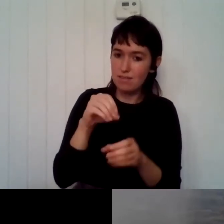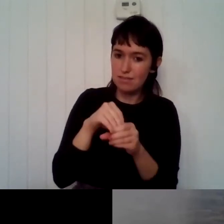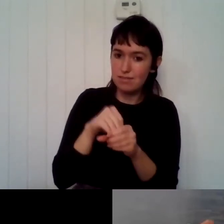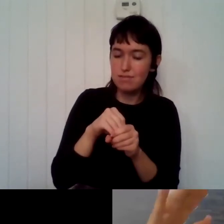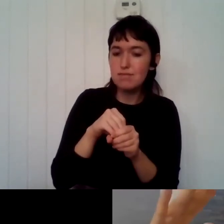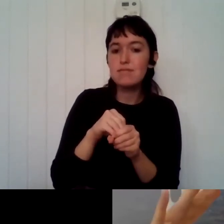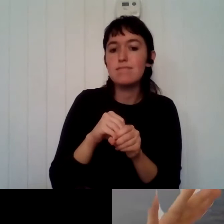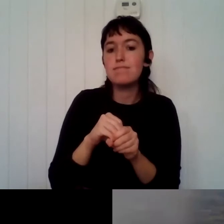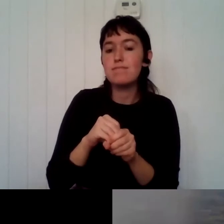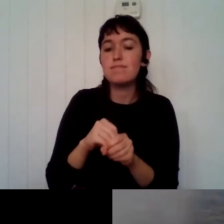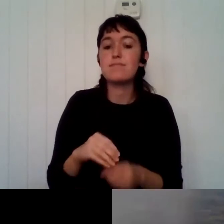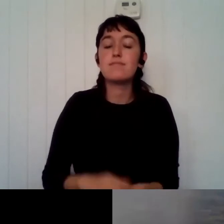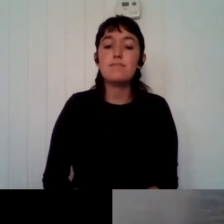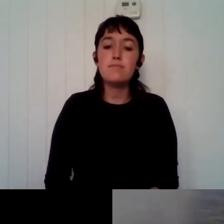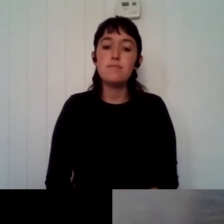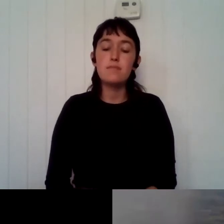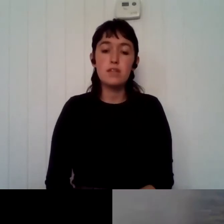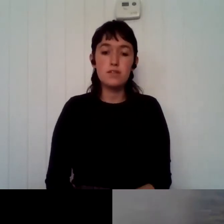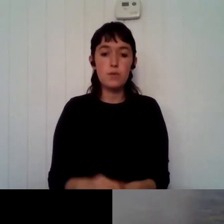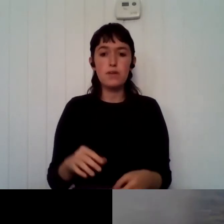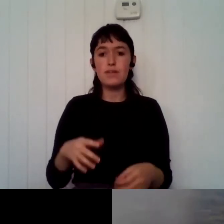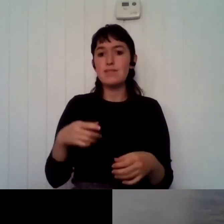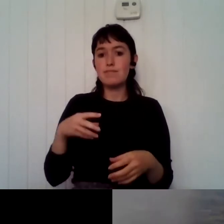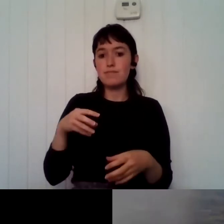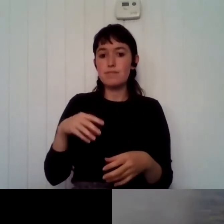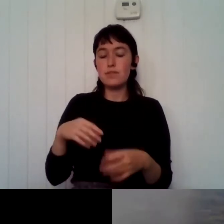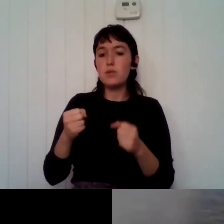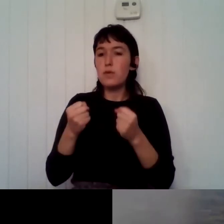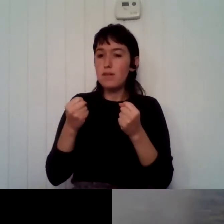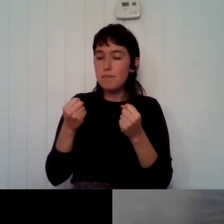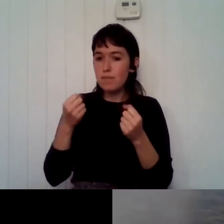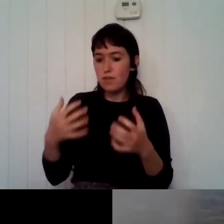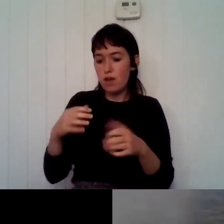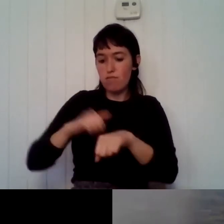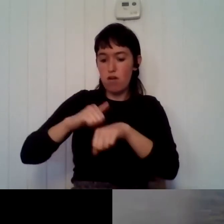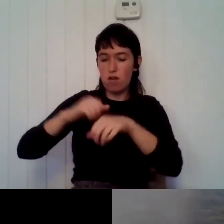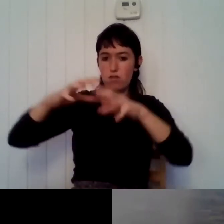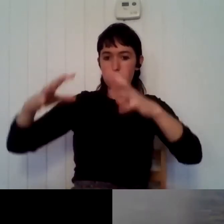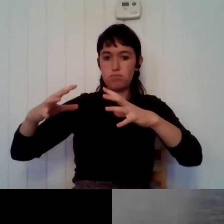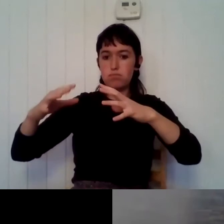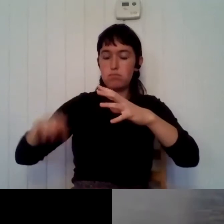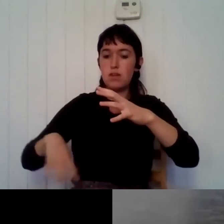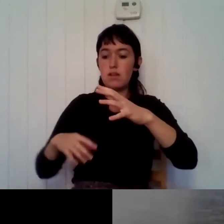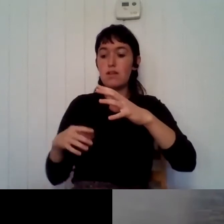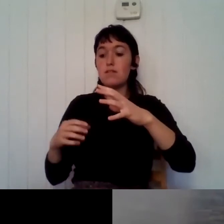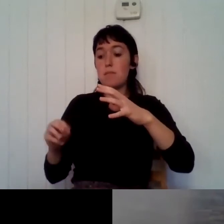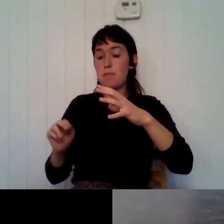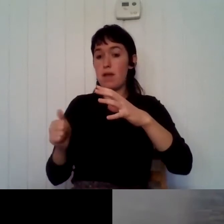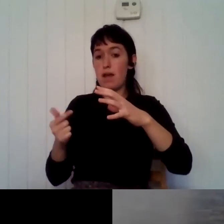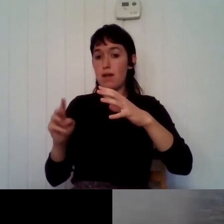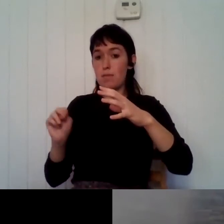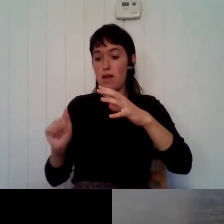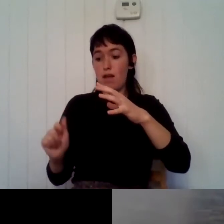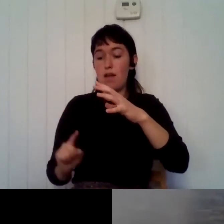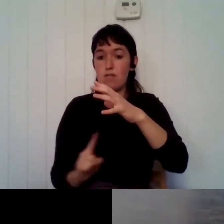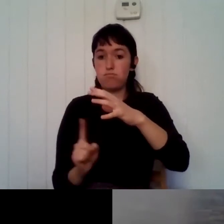when the pressure from above, so you have a lot of rock above it, and then suddenly magma starts to come up because of the gas. So